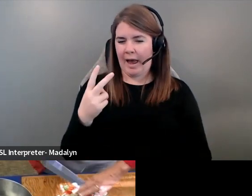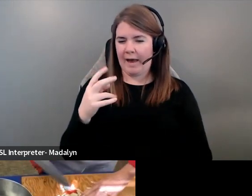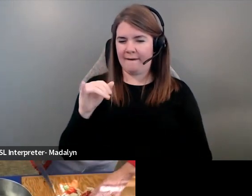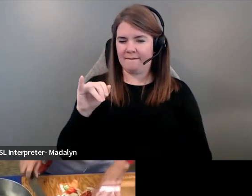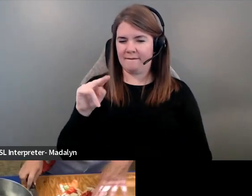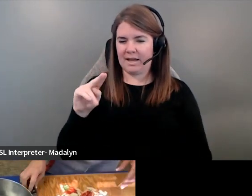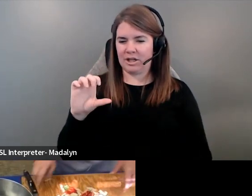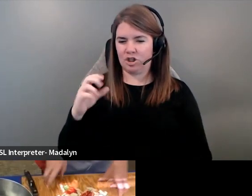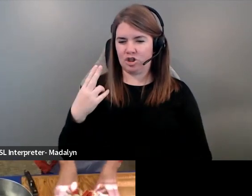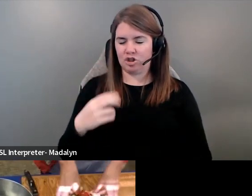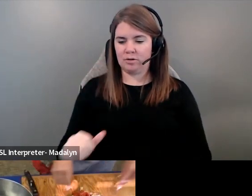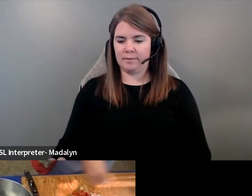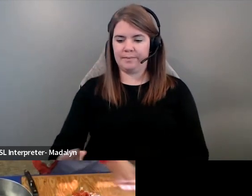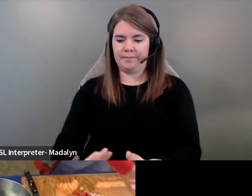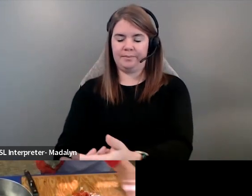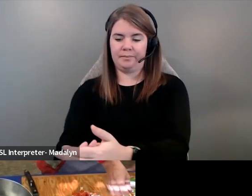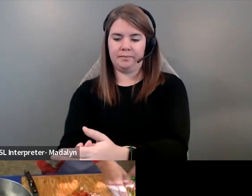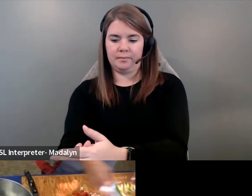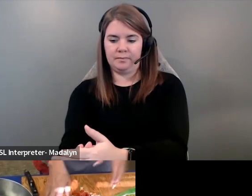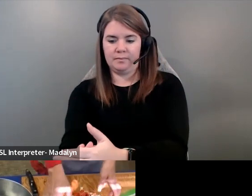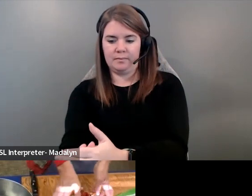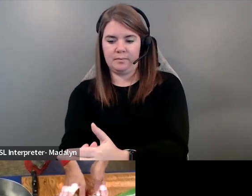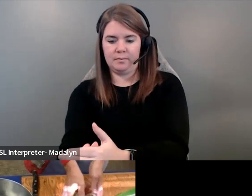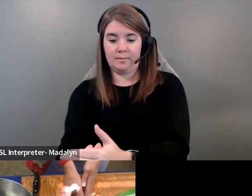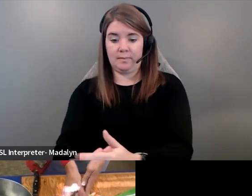All right, I'm going to put half of that back into this bag.